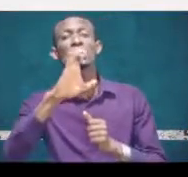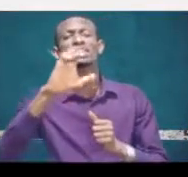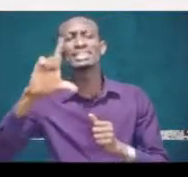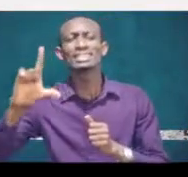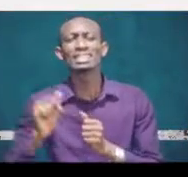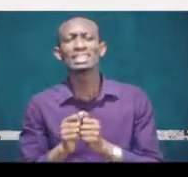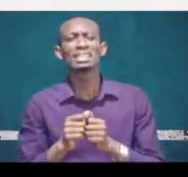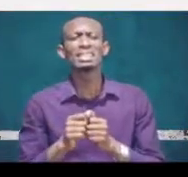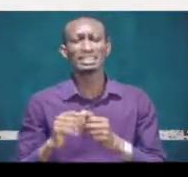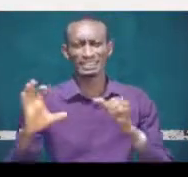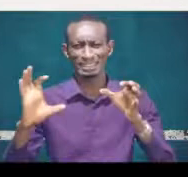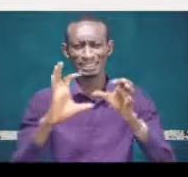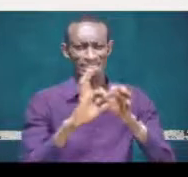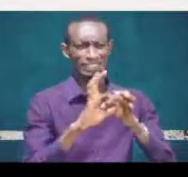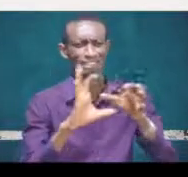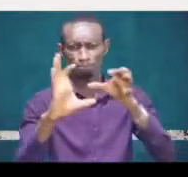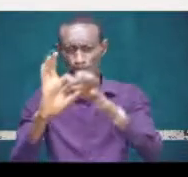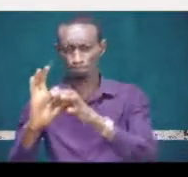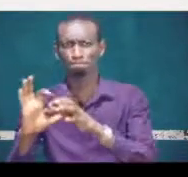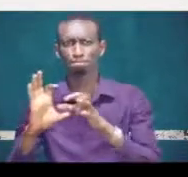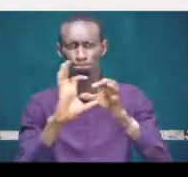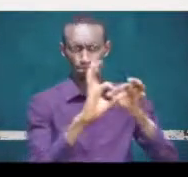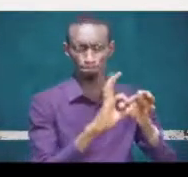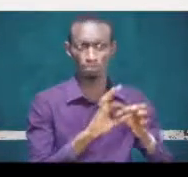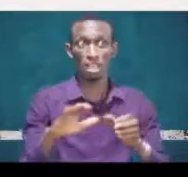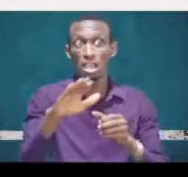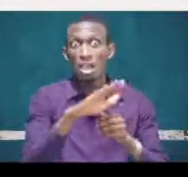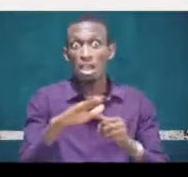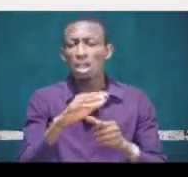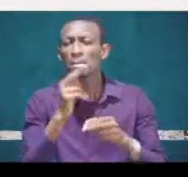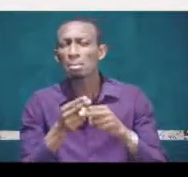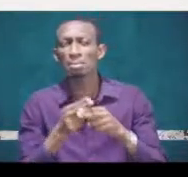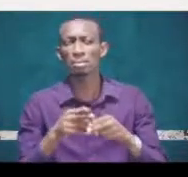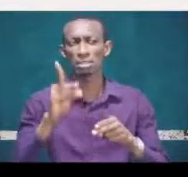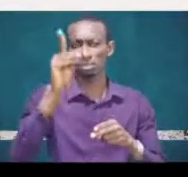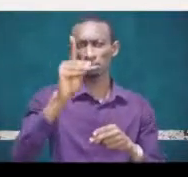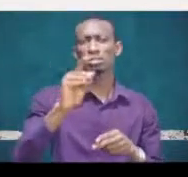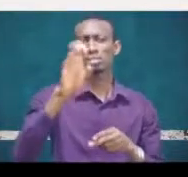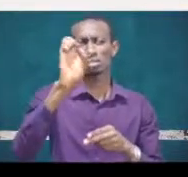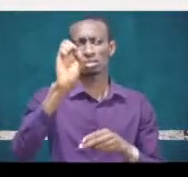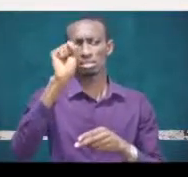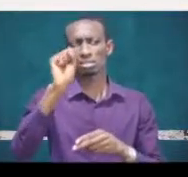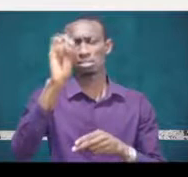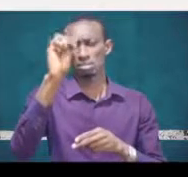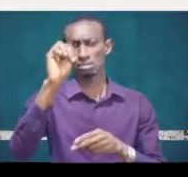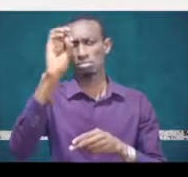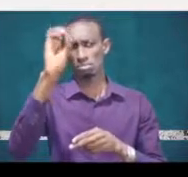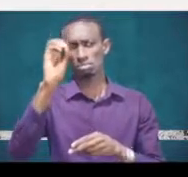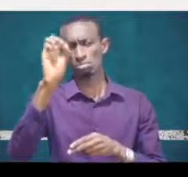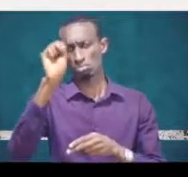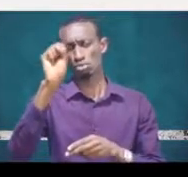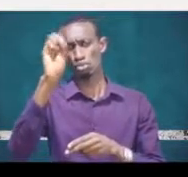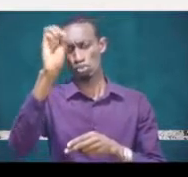one another by desmosomes. Desmosomes, these ones are structures that